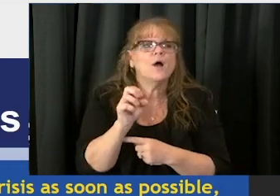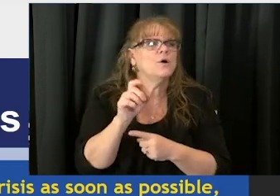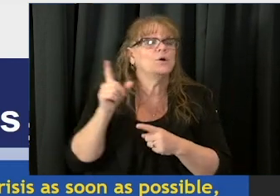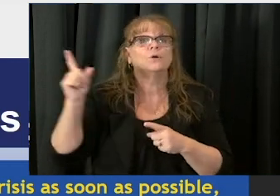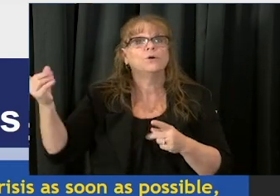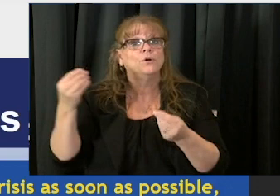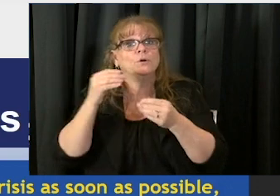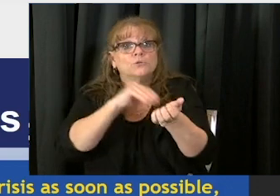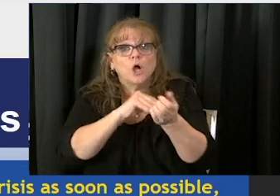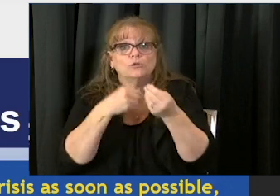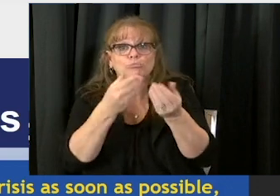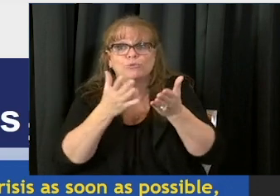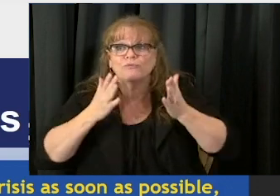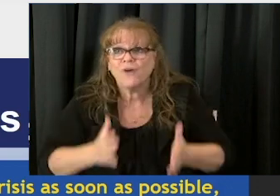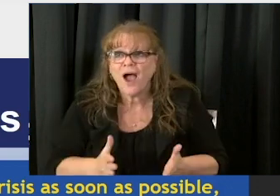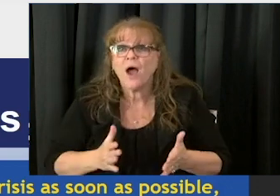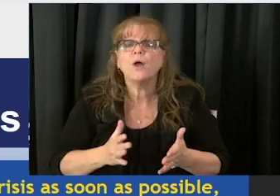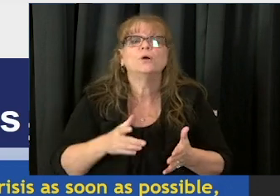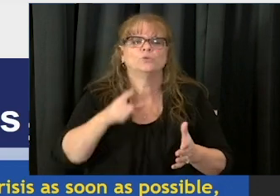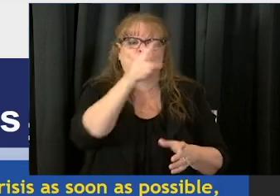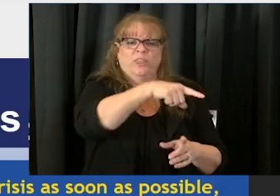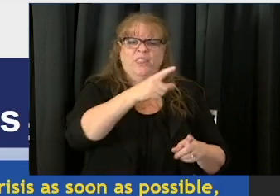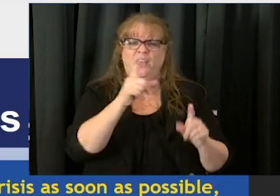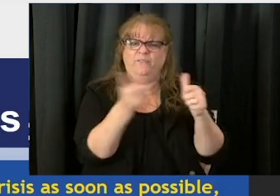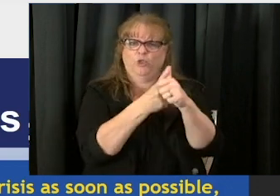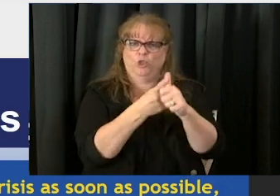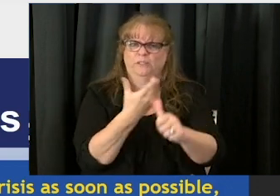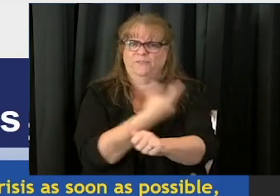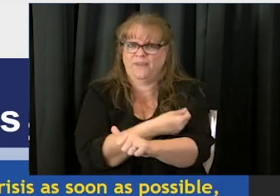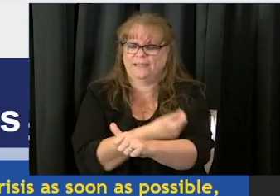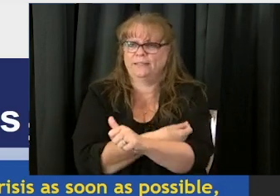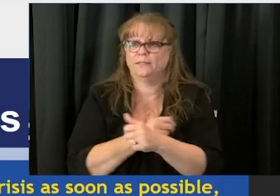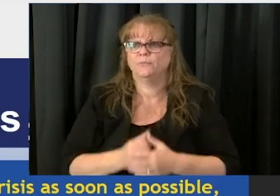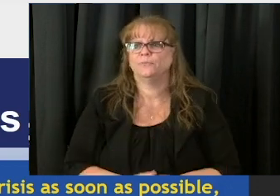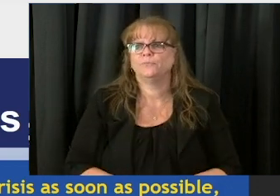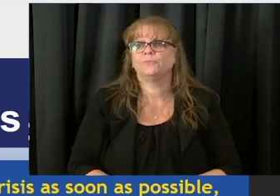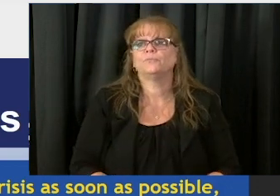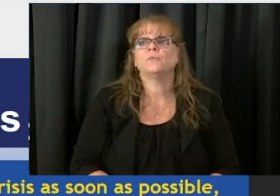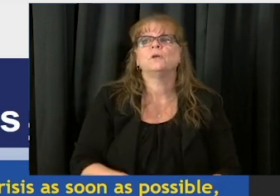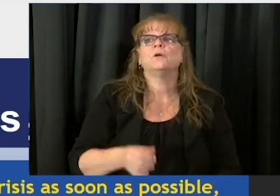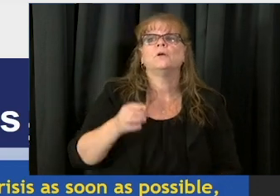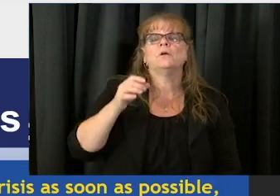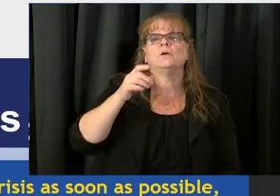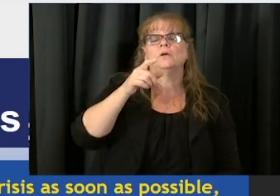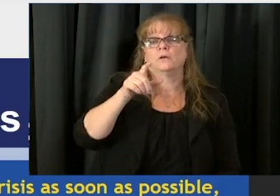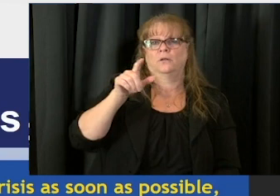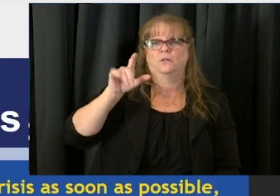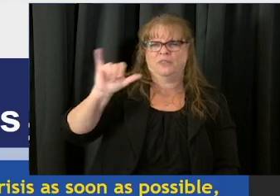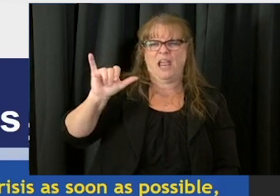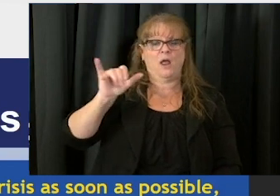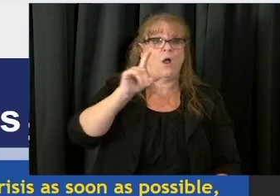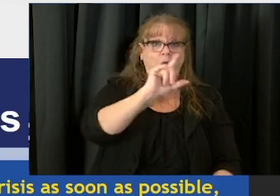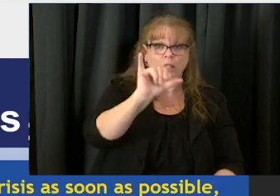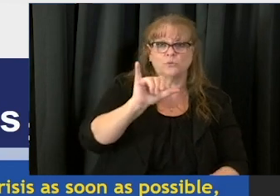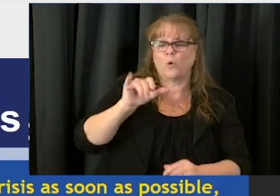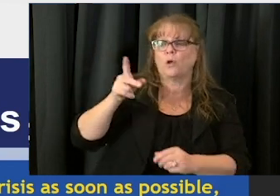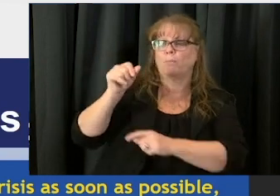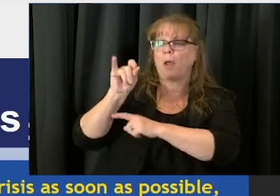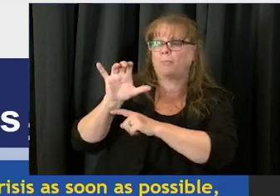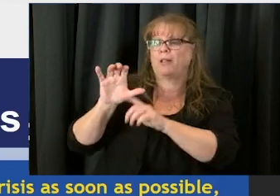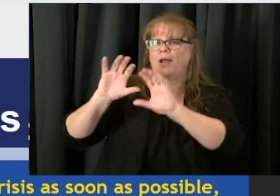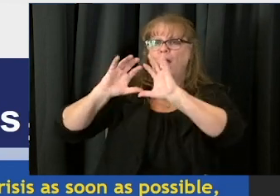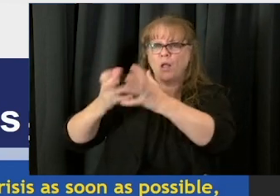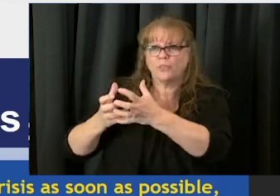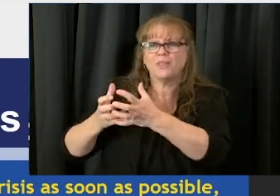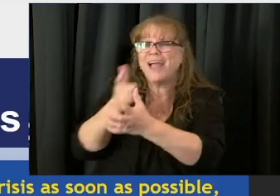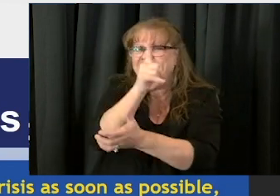public health agency will be coordinating vaccinations in general. Everything is a partnership. For Coloradans age 70 and